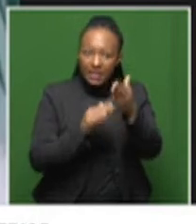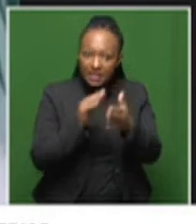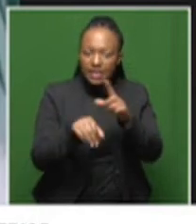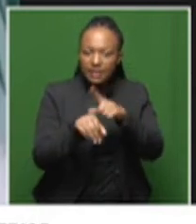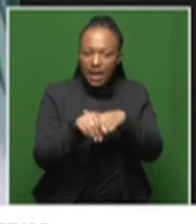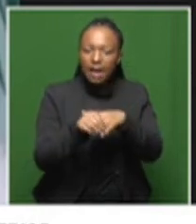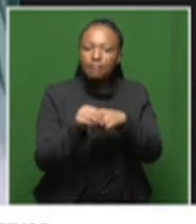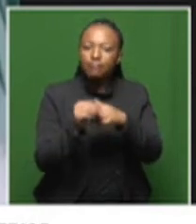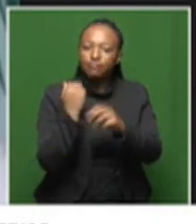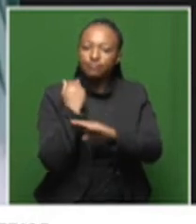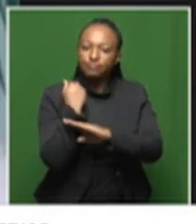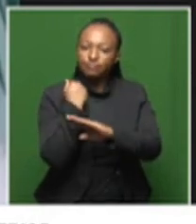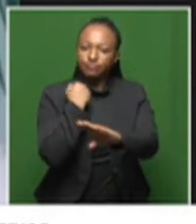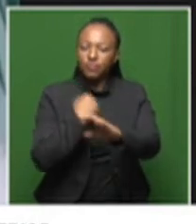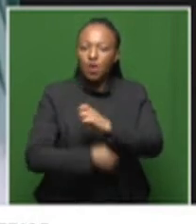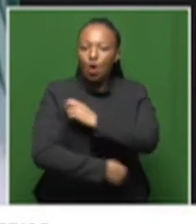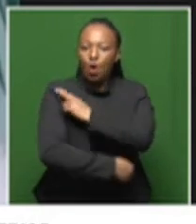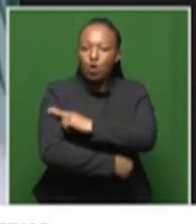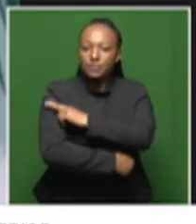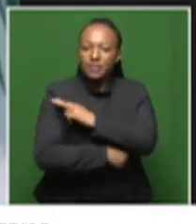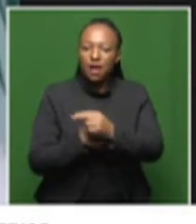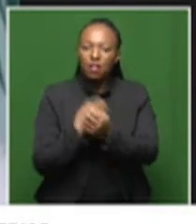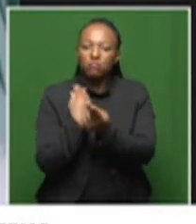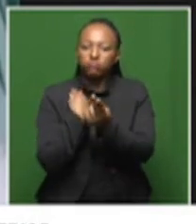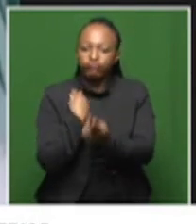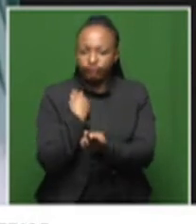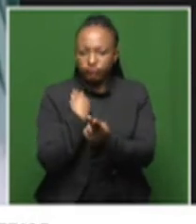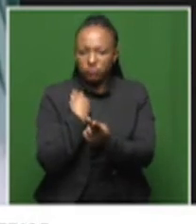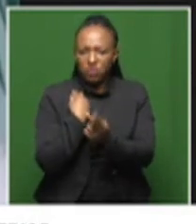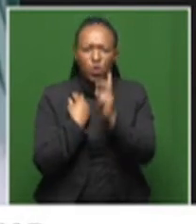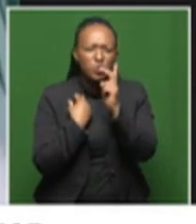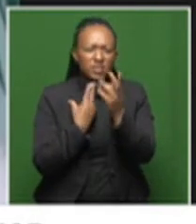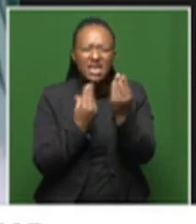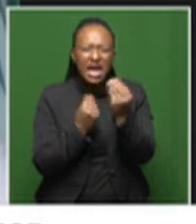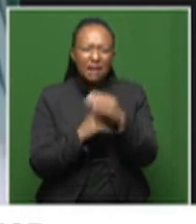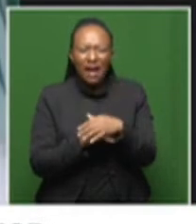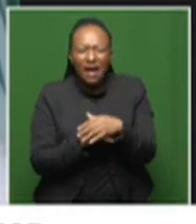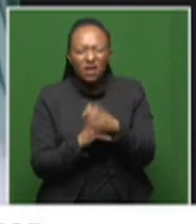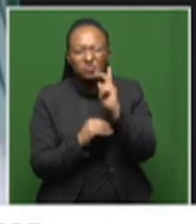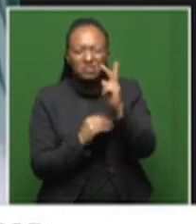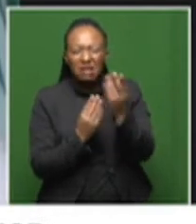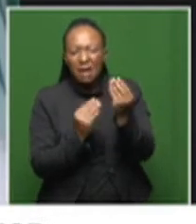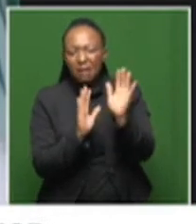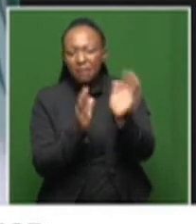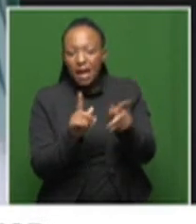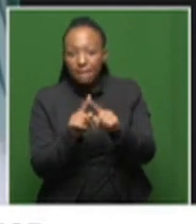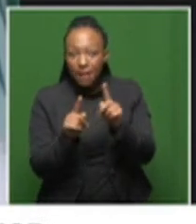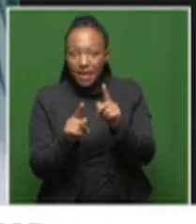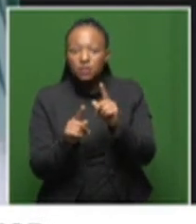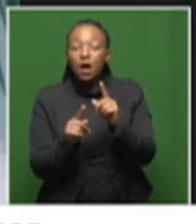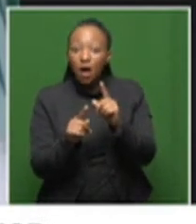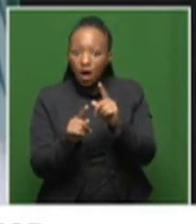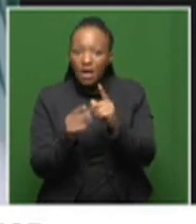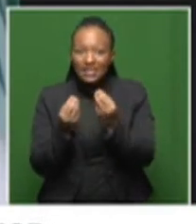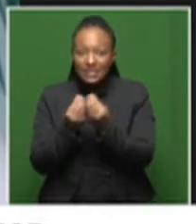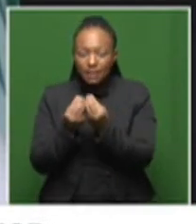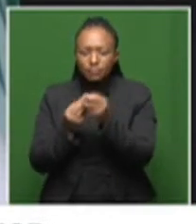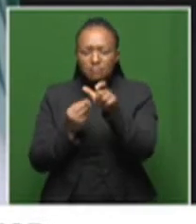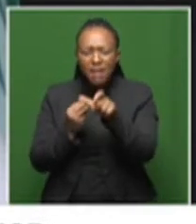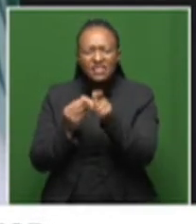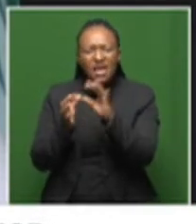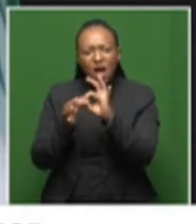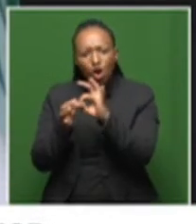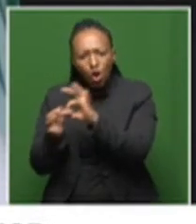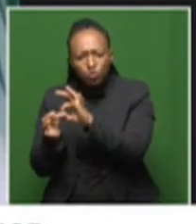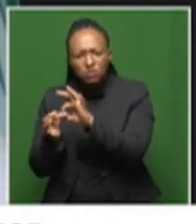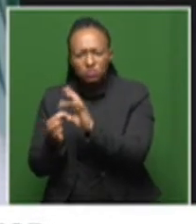or we lose them. So when we see the numbers, sometimes we see them as numbers until they hit home and it's somebody close to us. And then